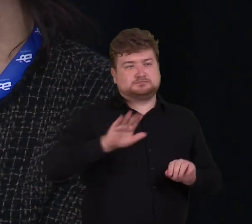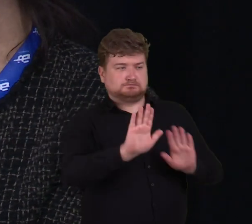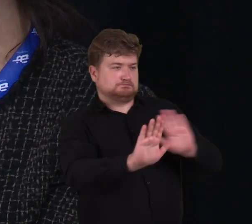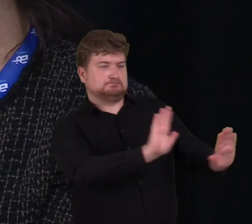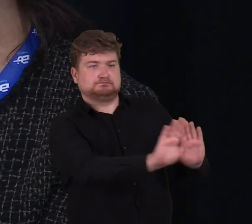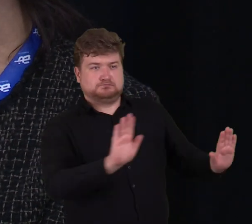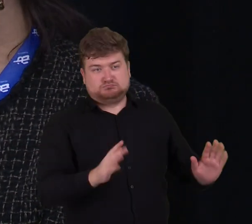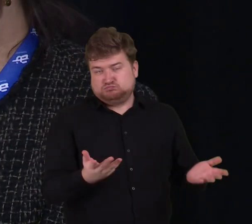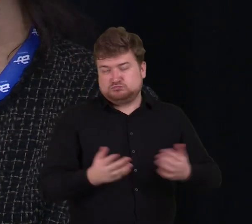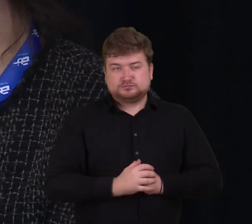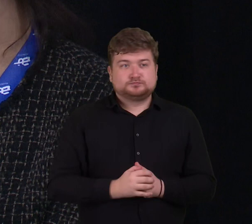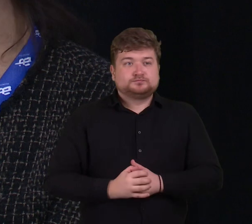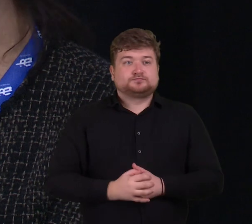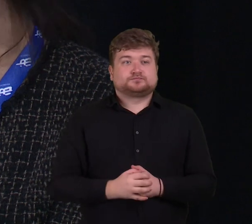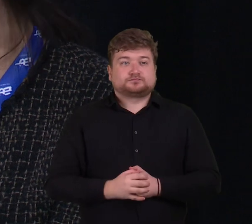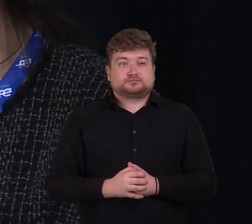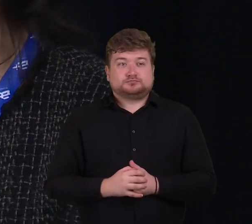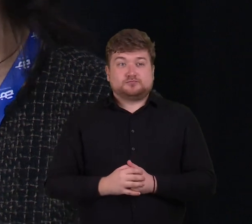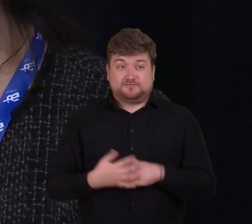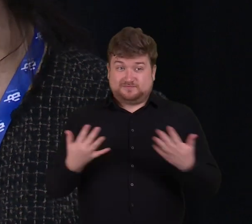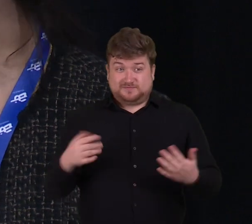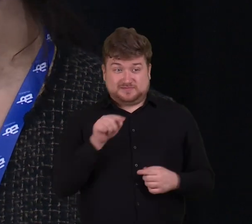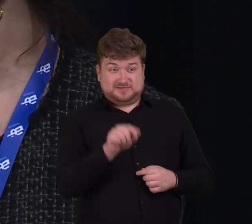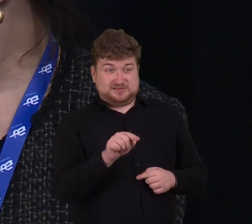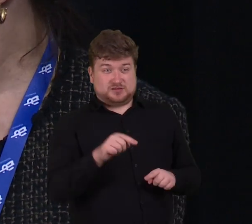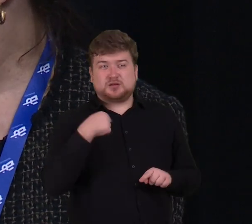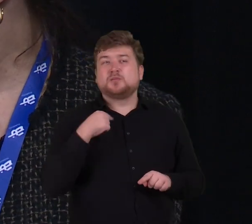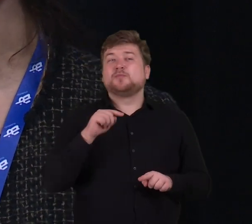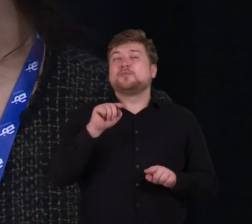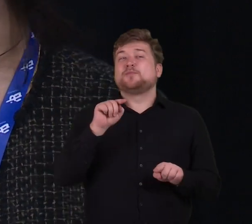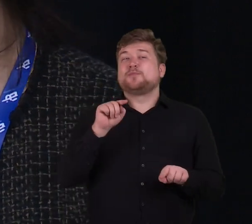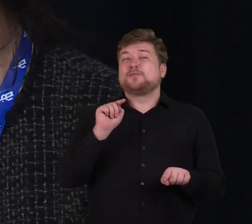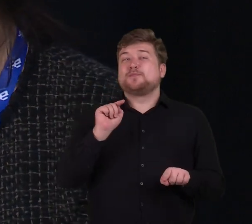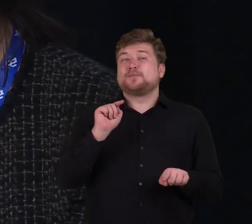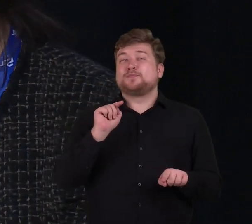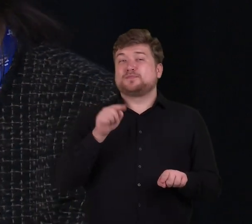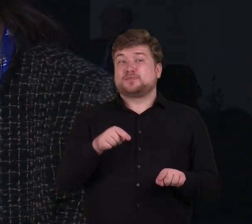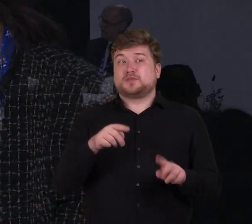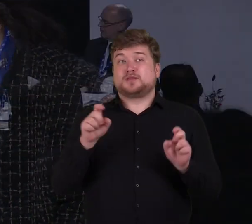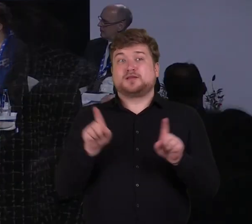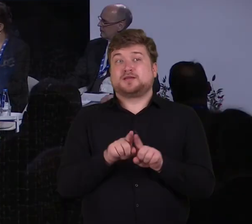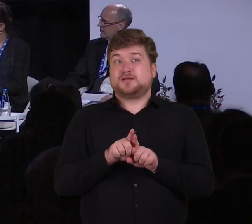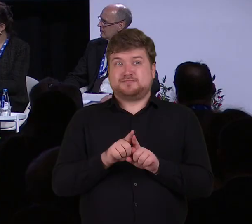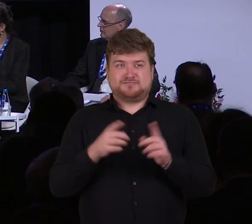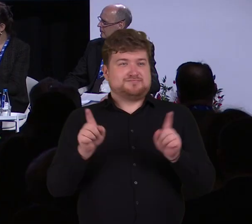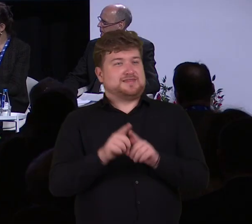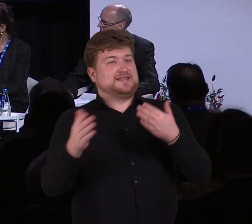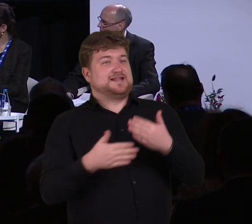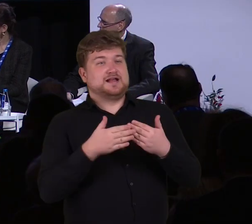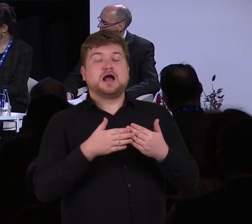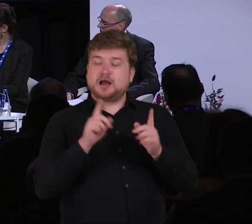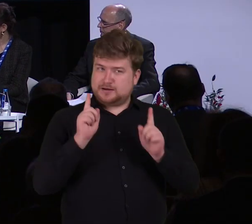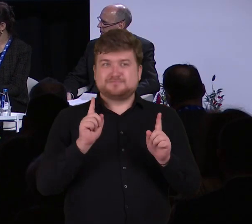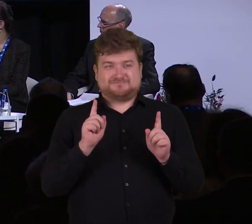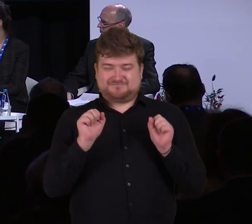simplification is necessary to give more efficiency to these different policies. If I may go deeper to one